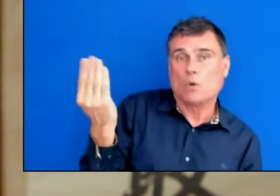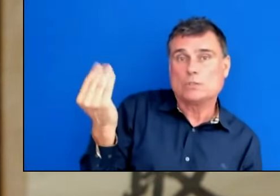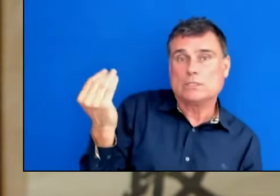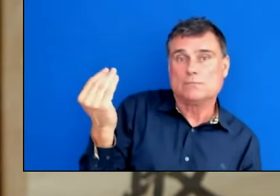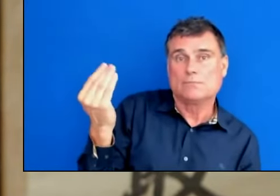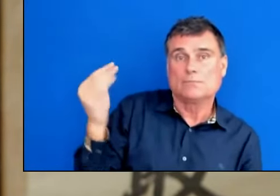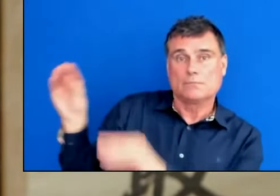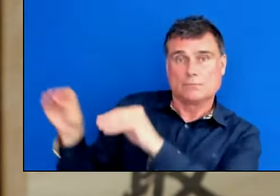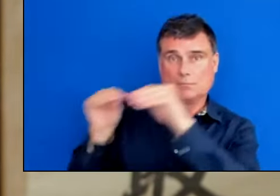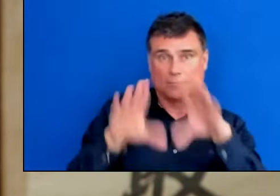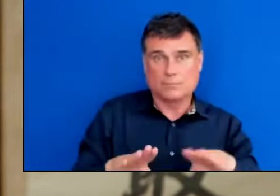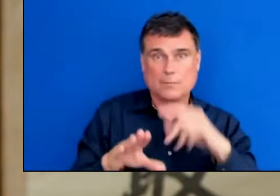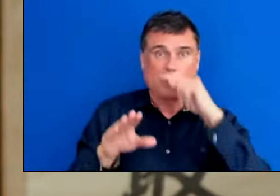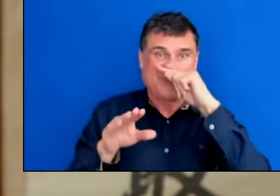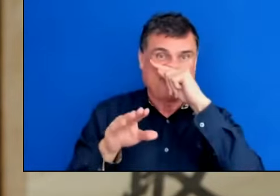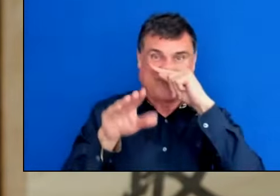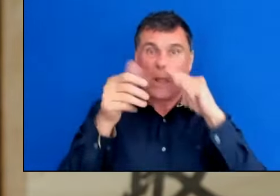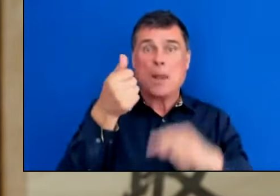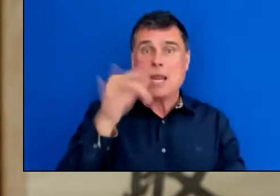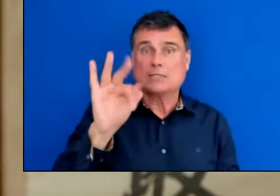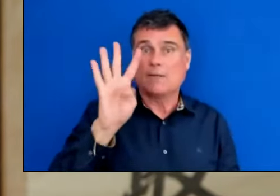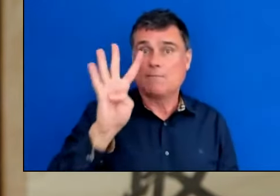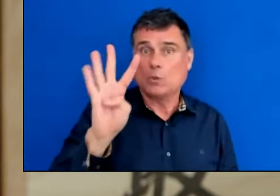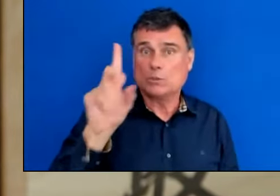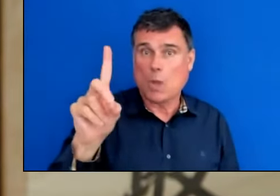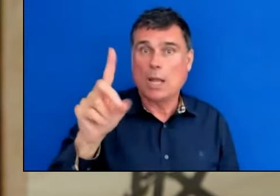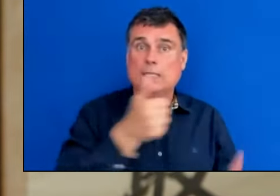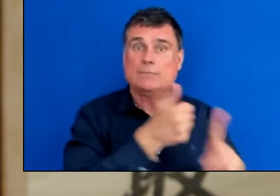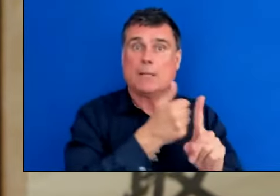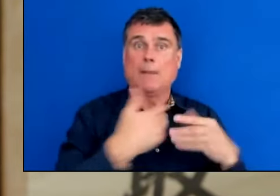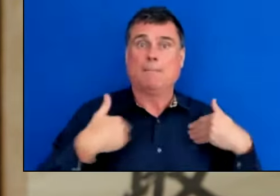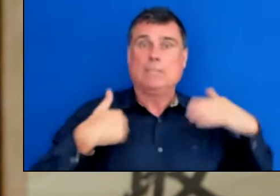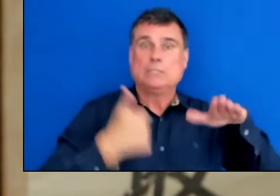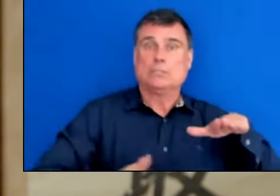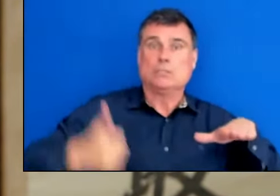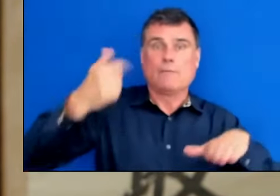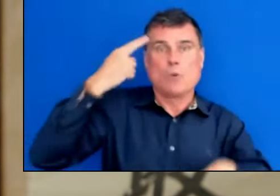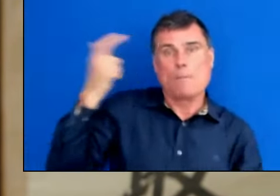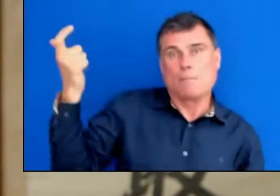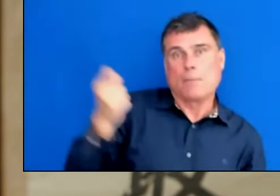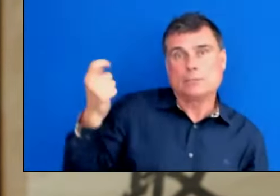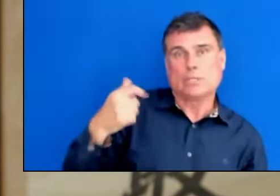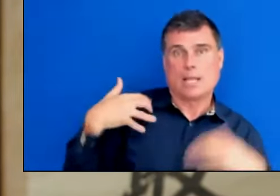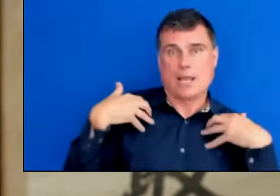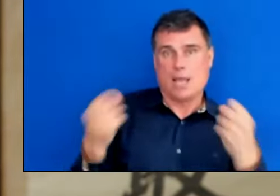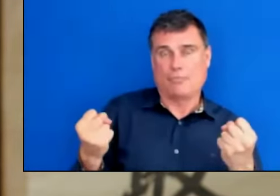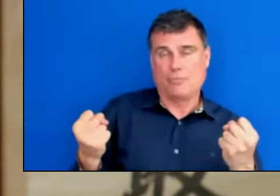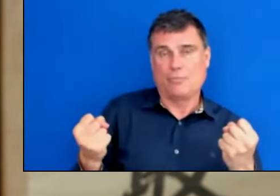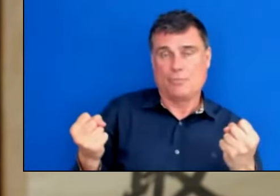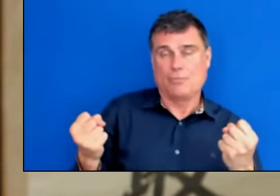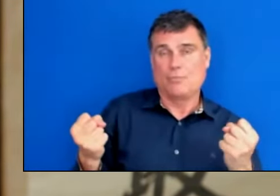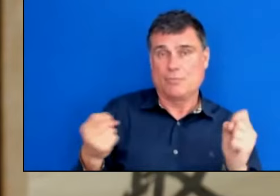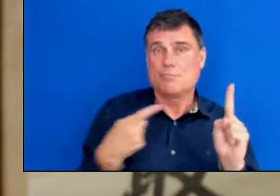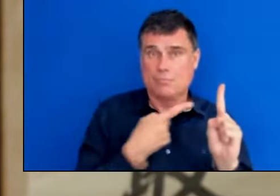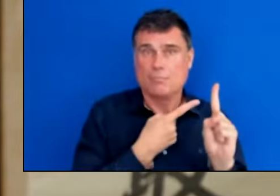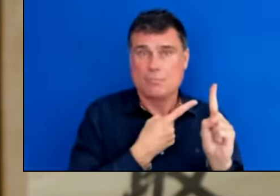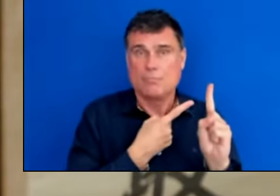a minister of pensions and health in the cabinet of Mackenzie King.